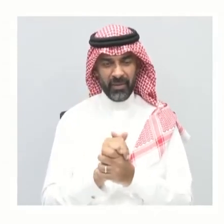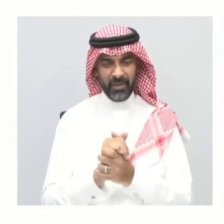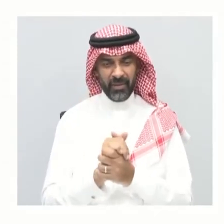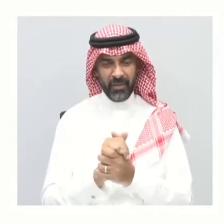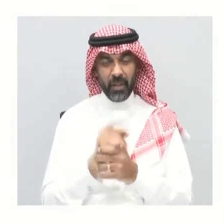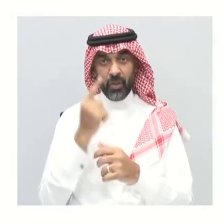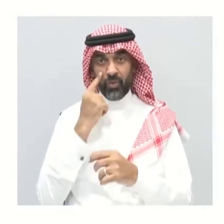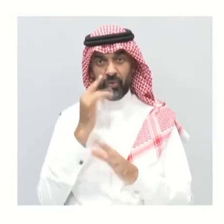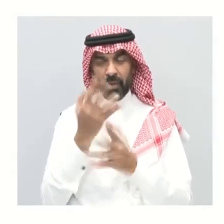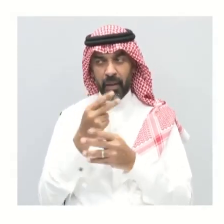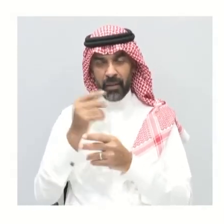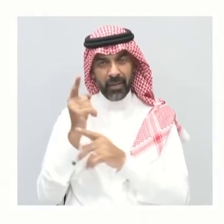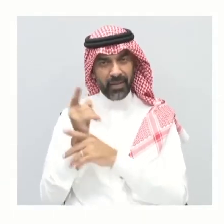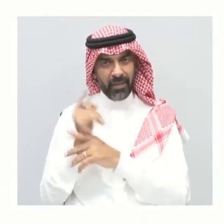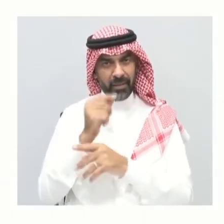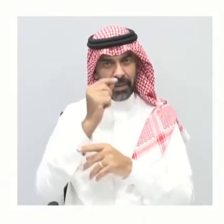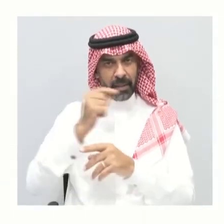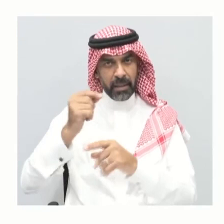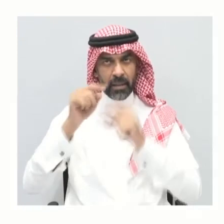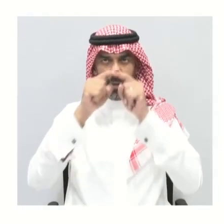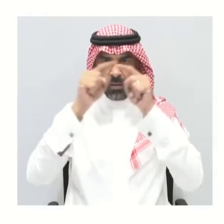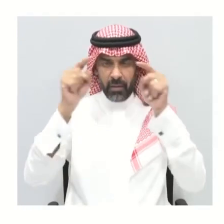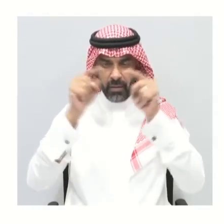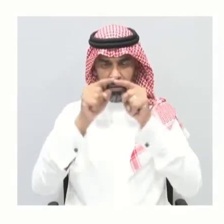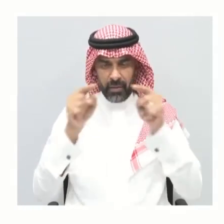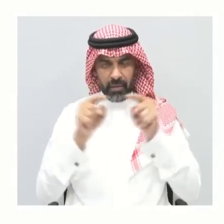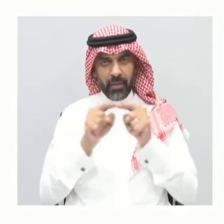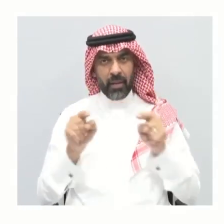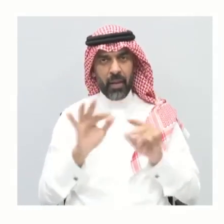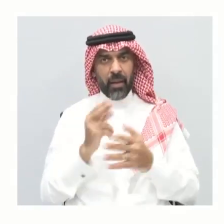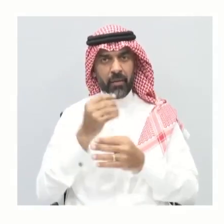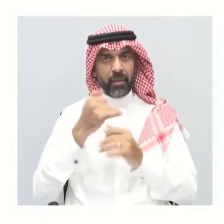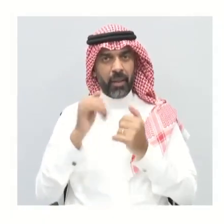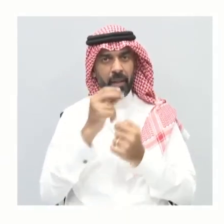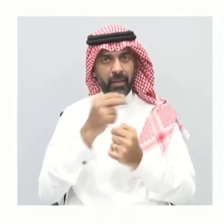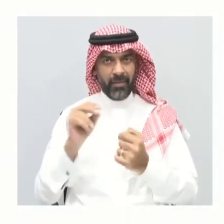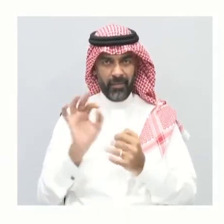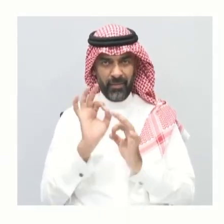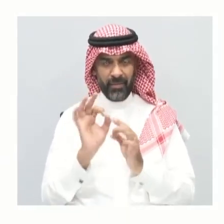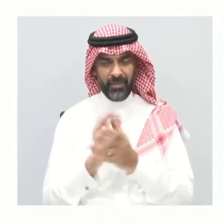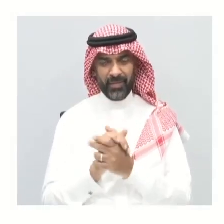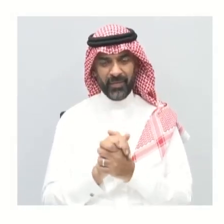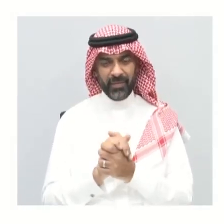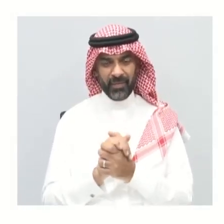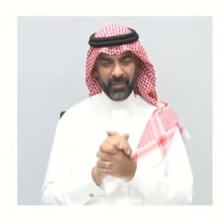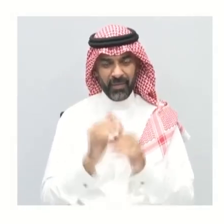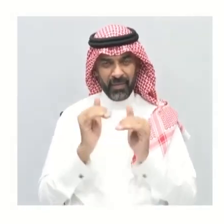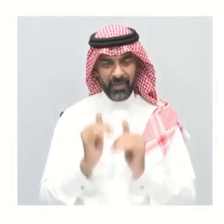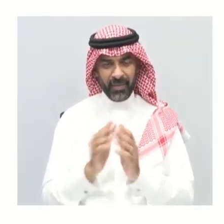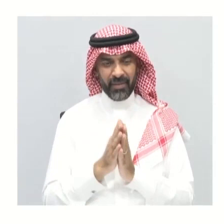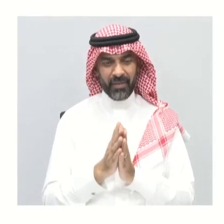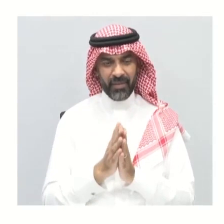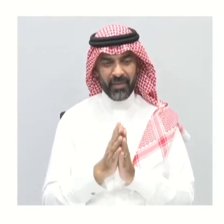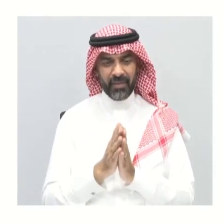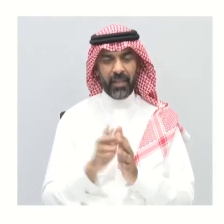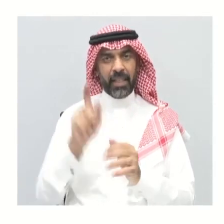uppercase, lowercase, uppercase, lowercase. Q,